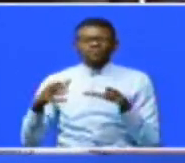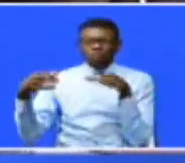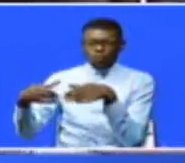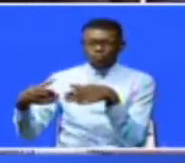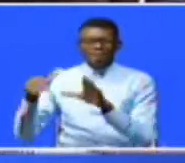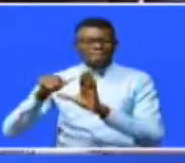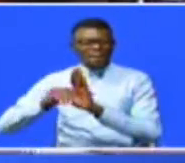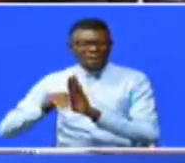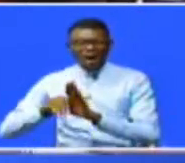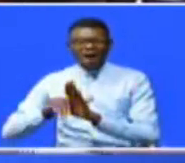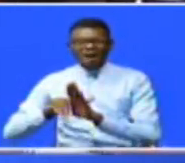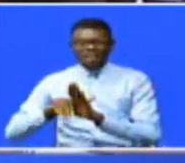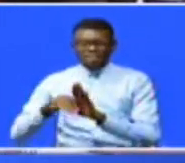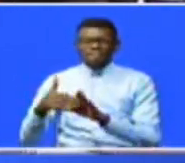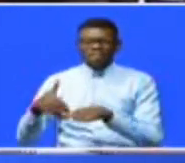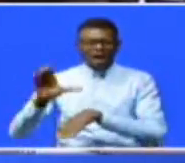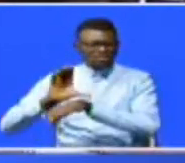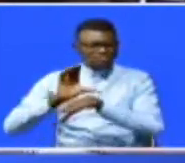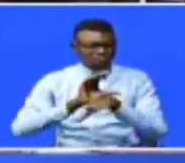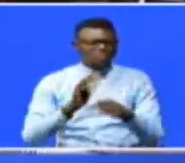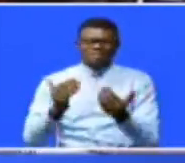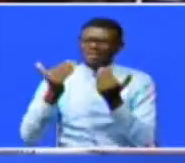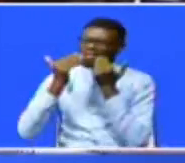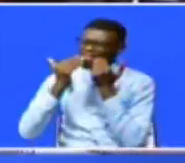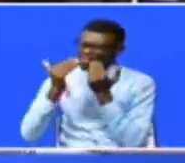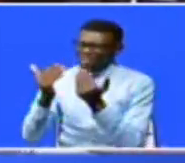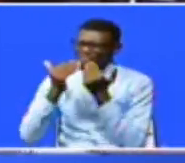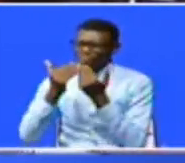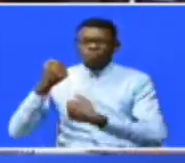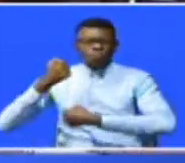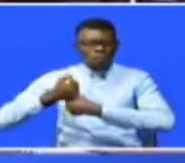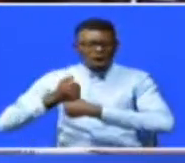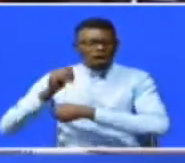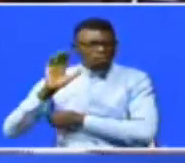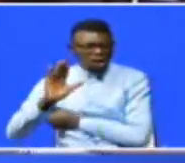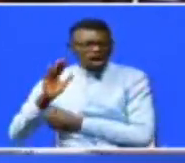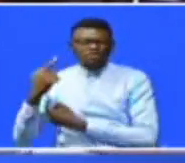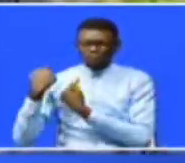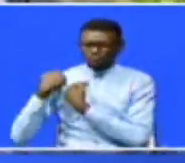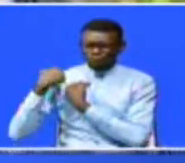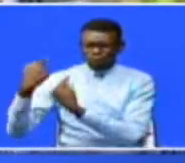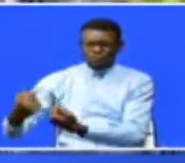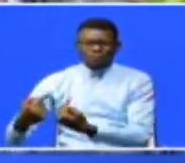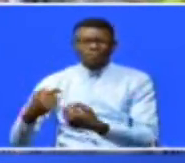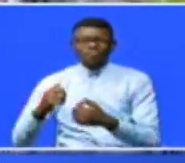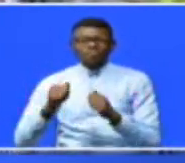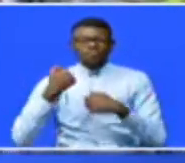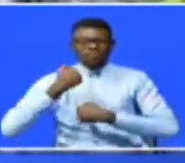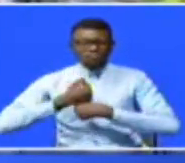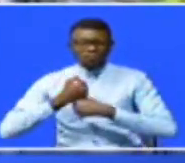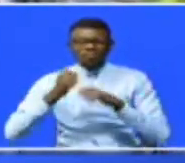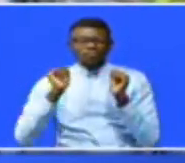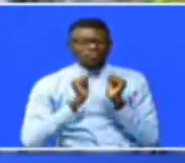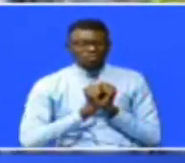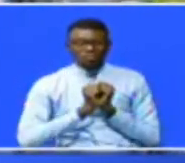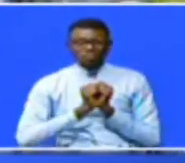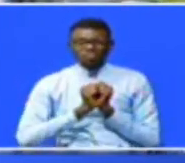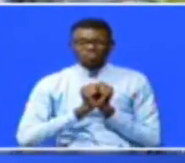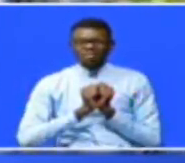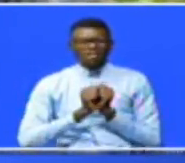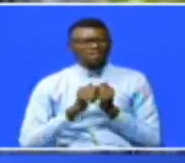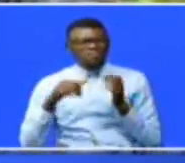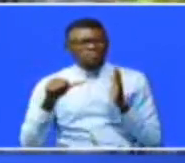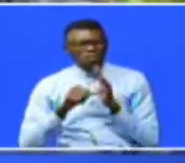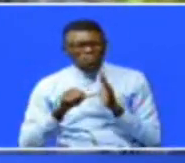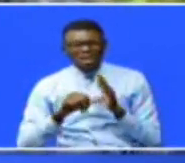who I must always thank for all the efforts that they have been undertaking with this elusive